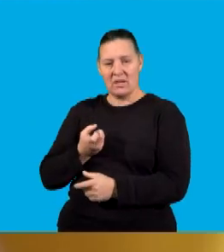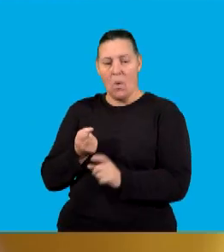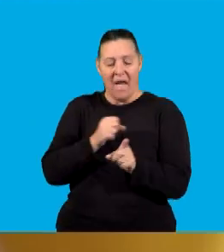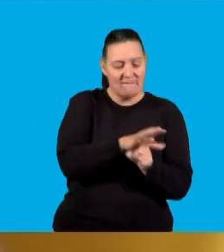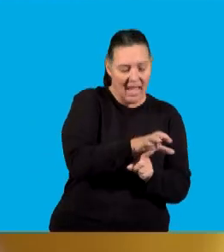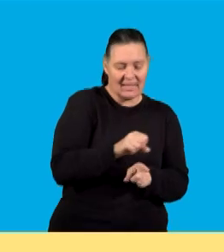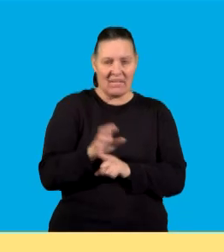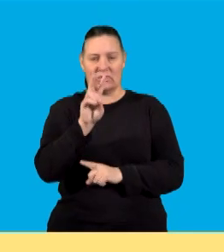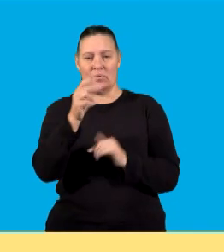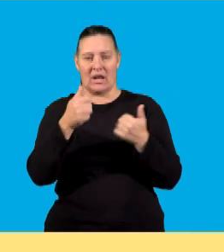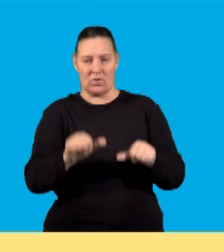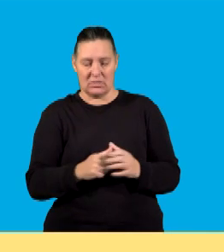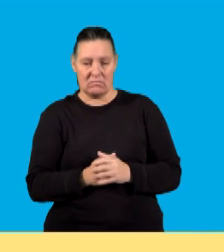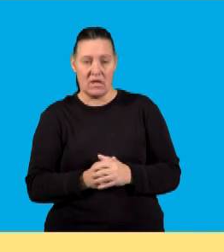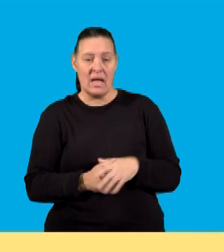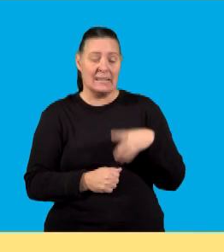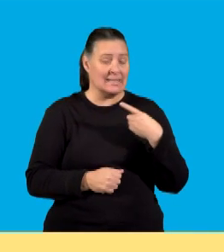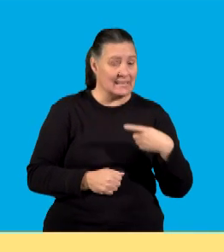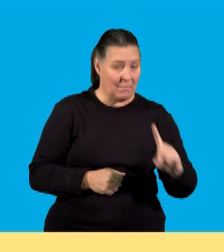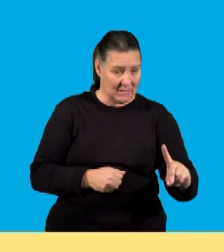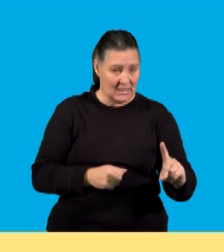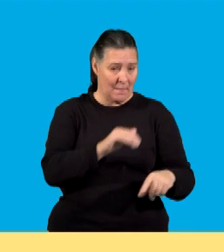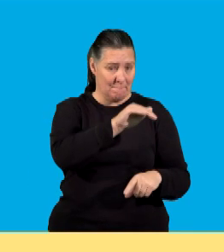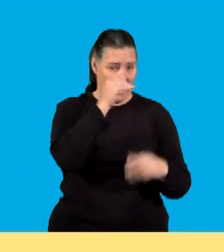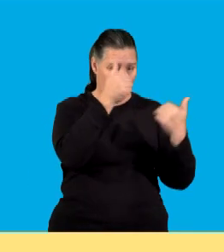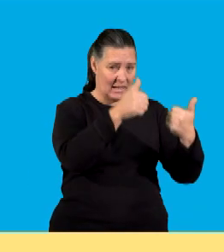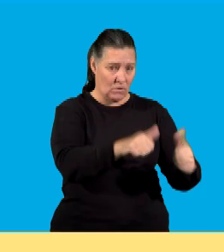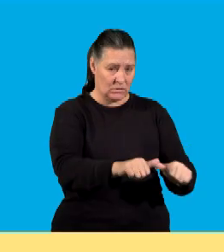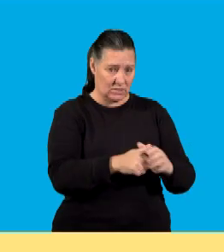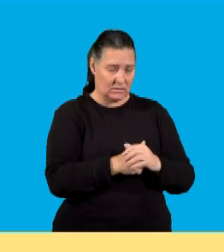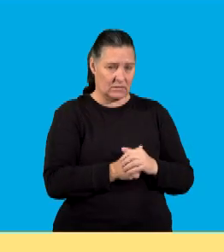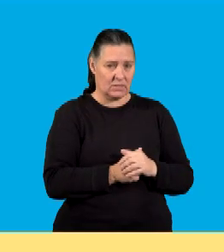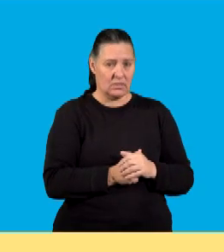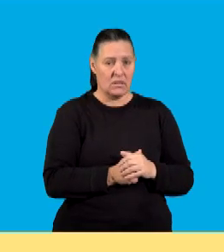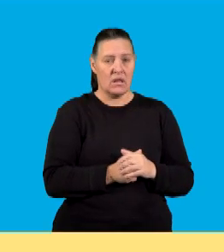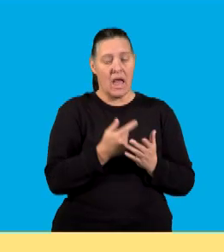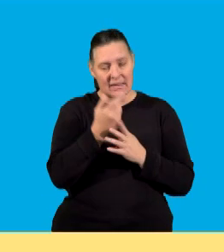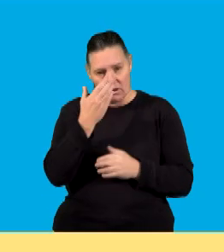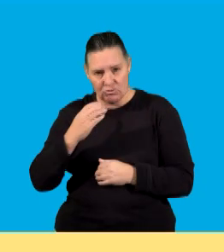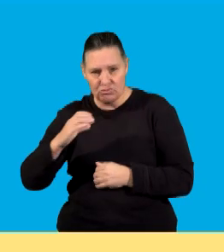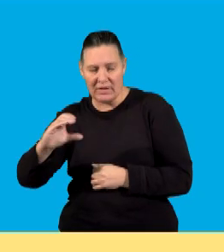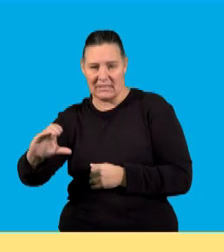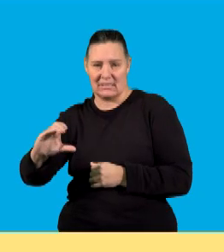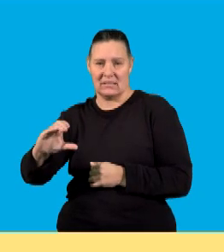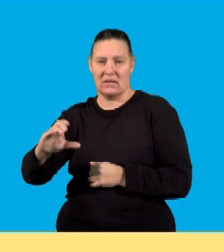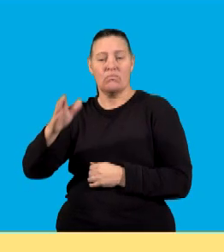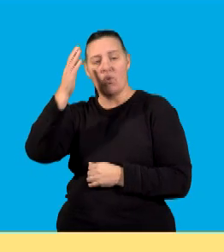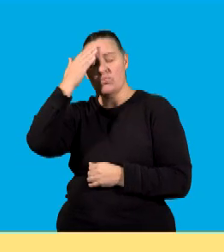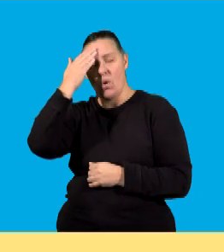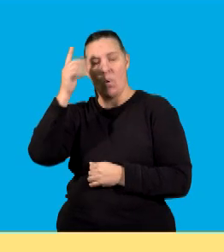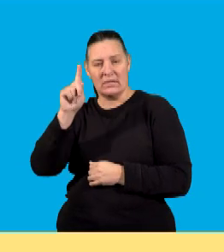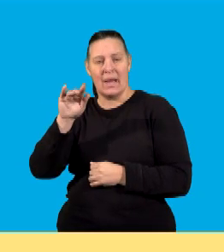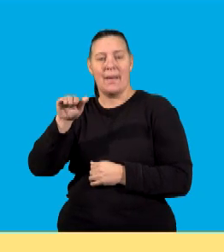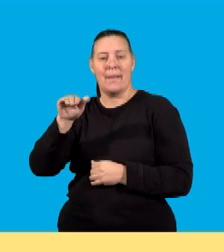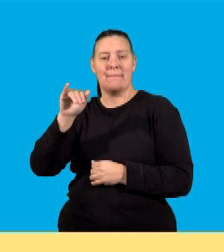two accounts. We will debit our bank account and we will credit what is known